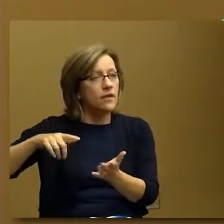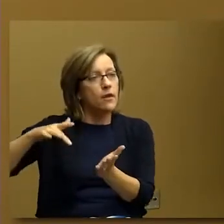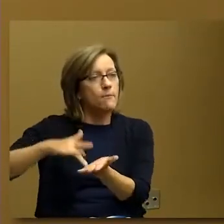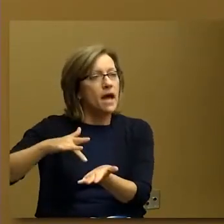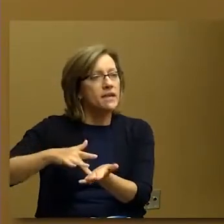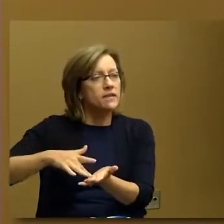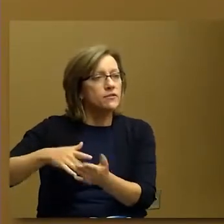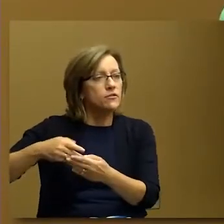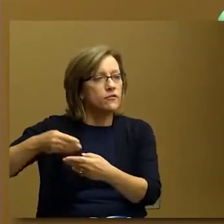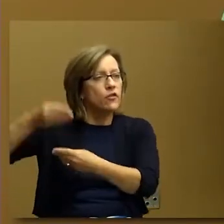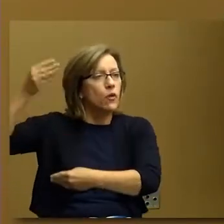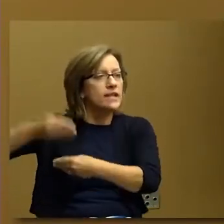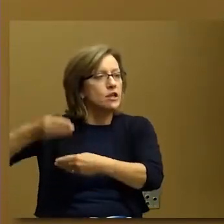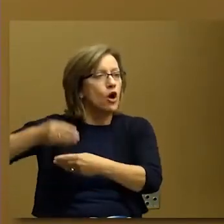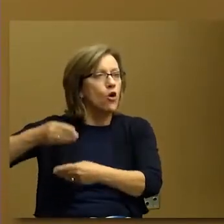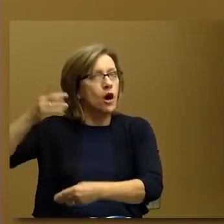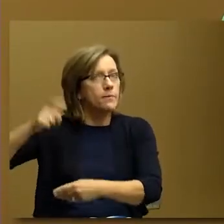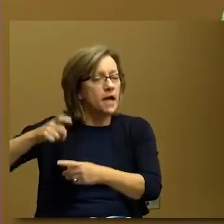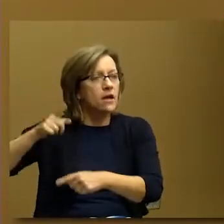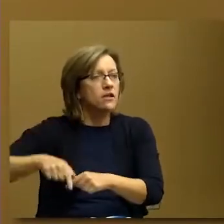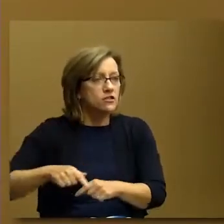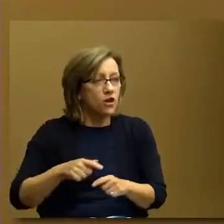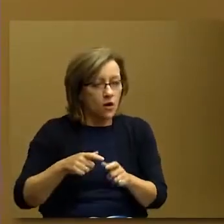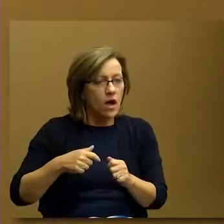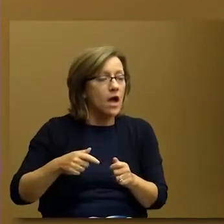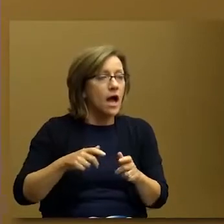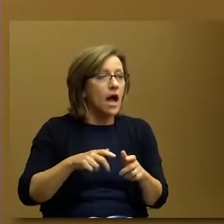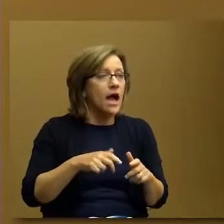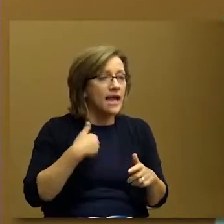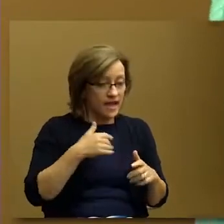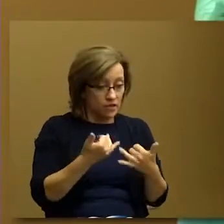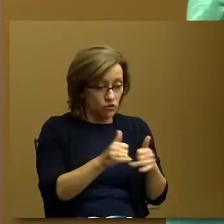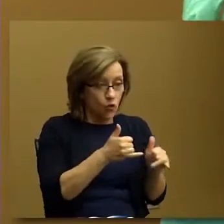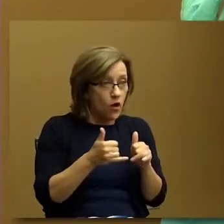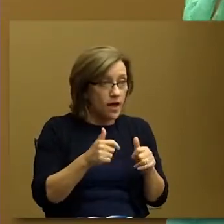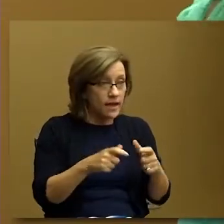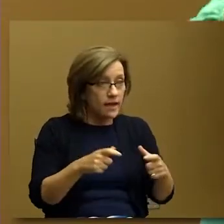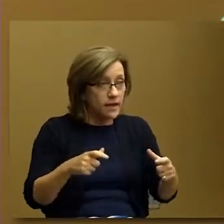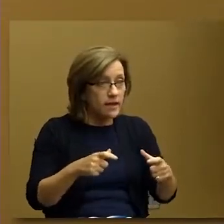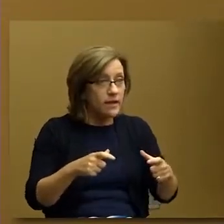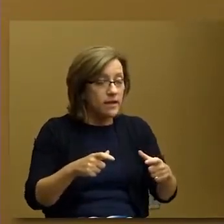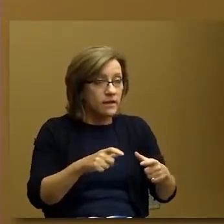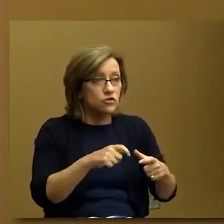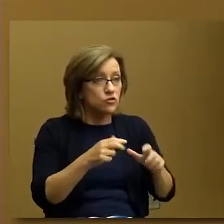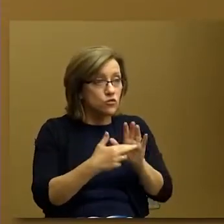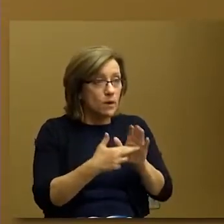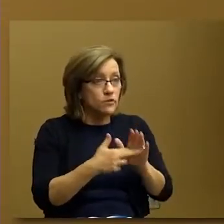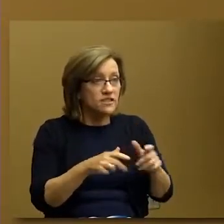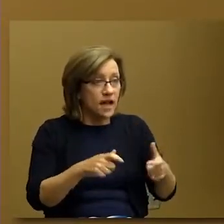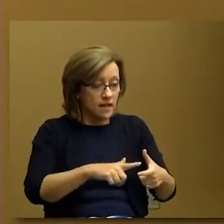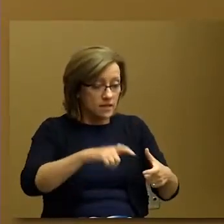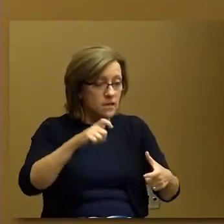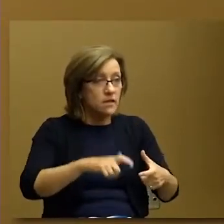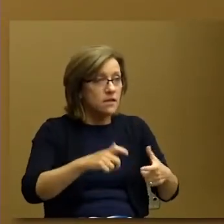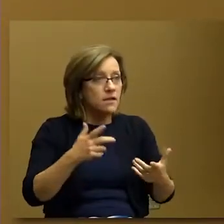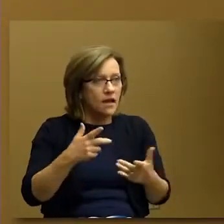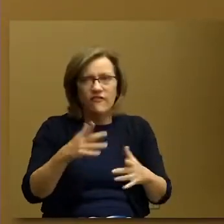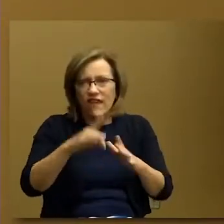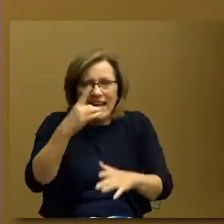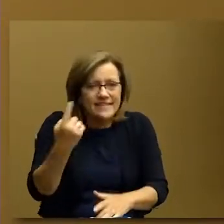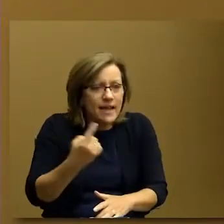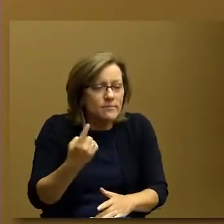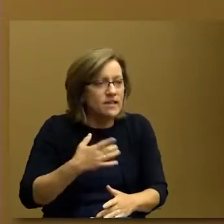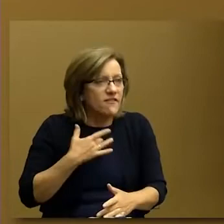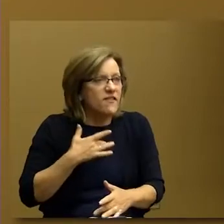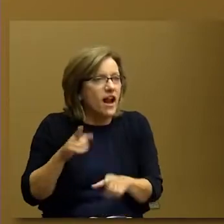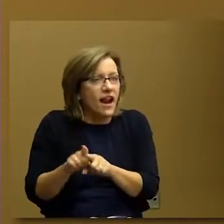window up and down. So I tore apart a toy to go out and find something that